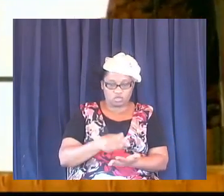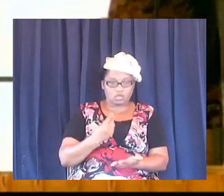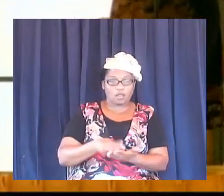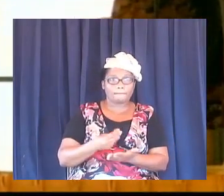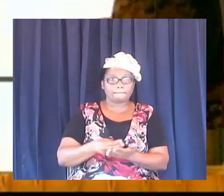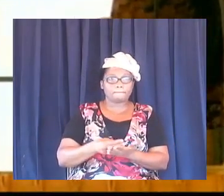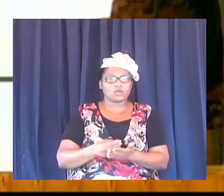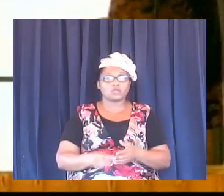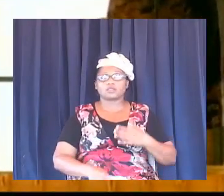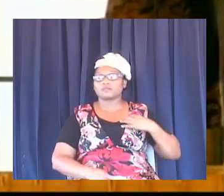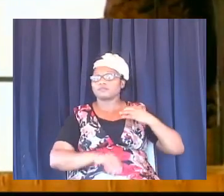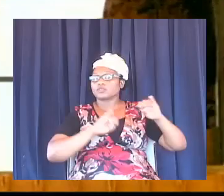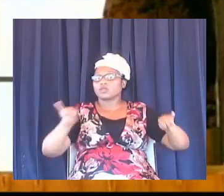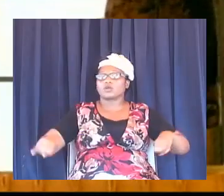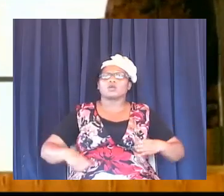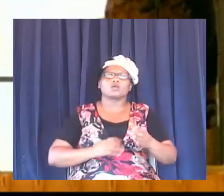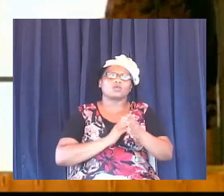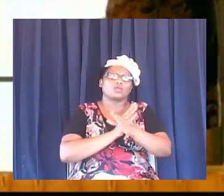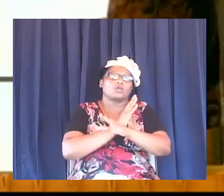you, Jesus. Just